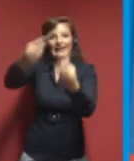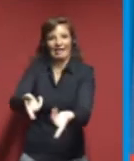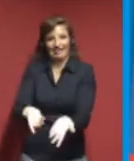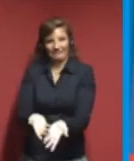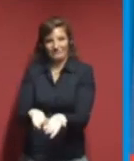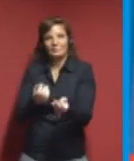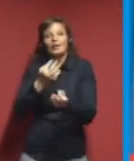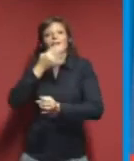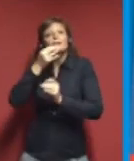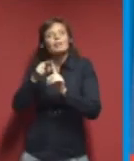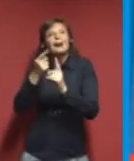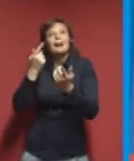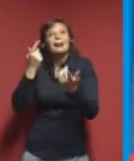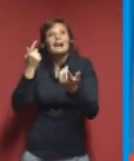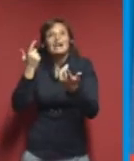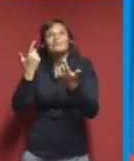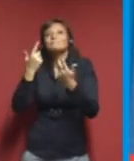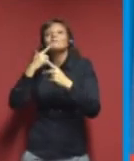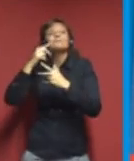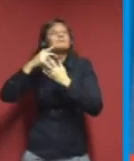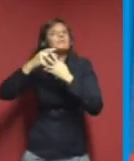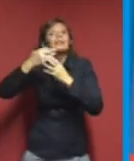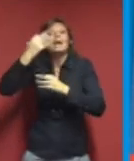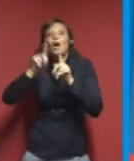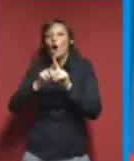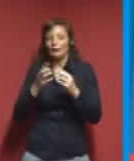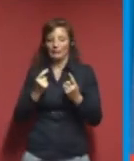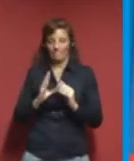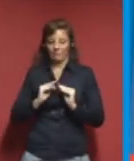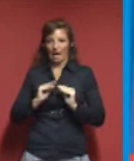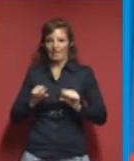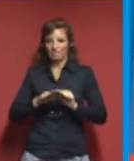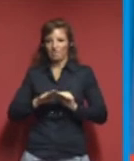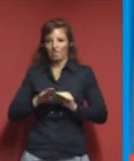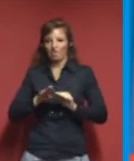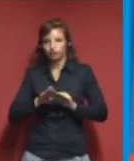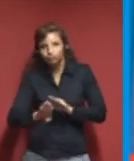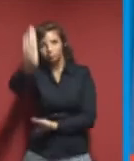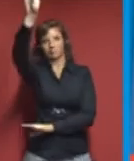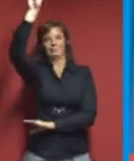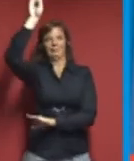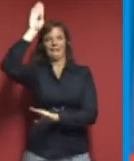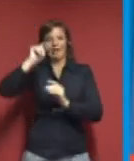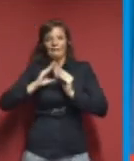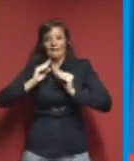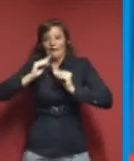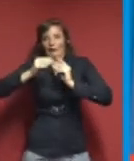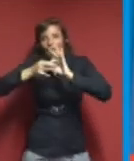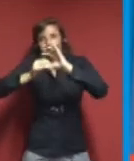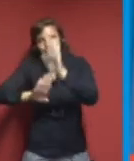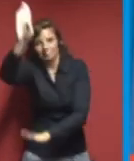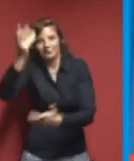start to shoot up like crazy, because what happens is you're getting what's called the end